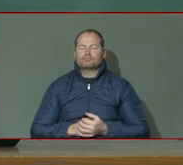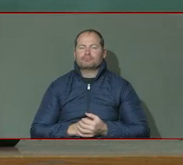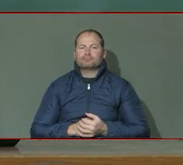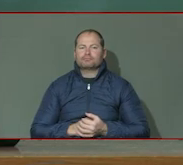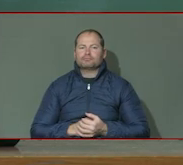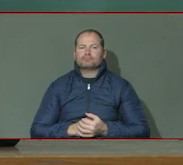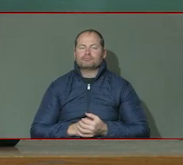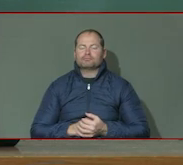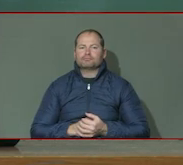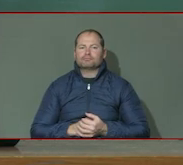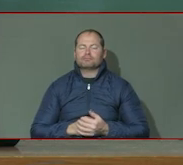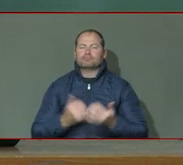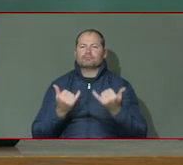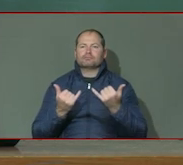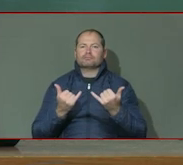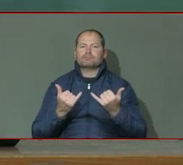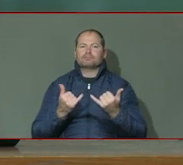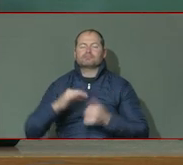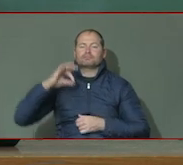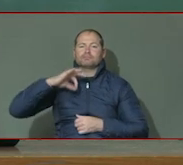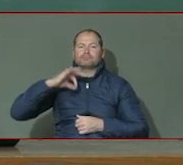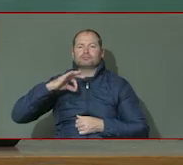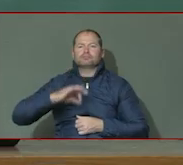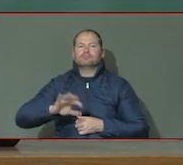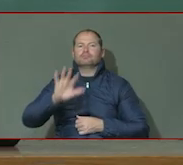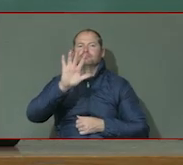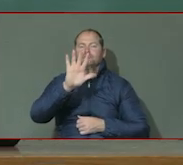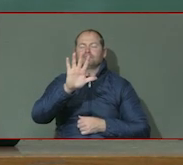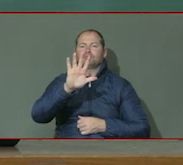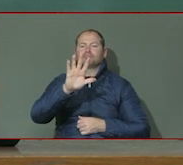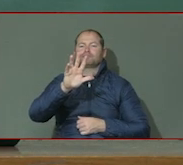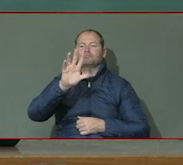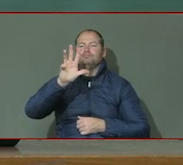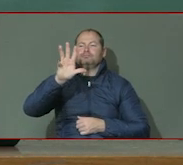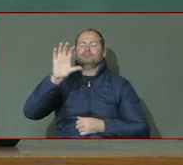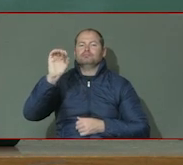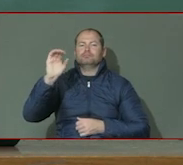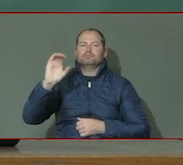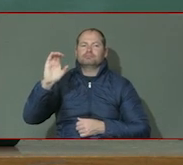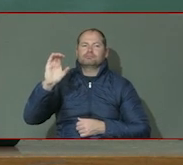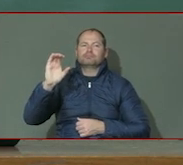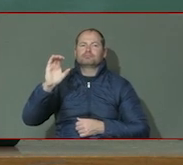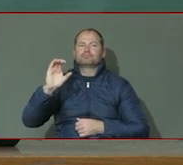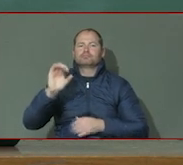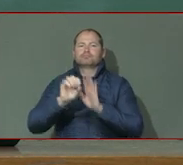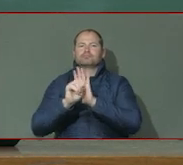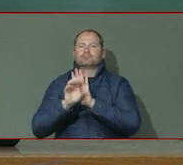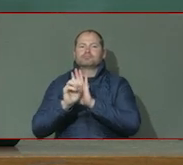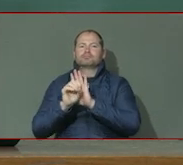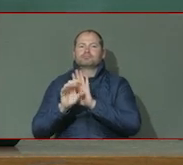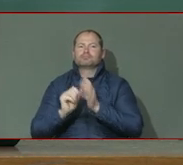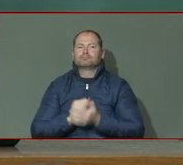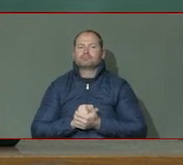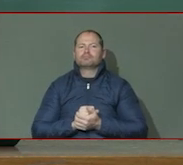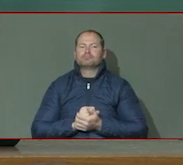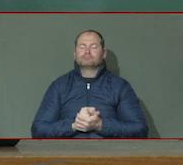if we put that earnings per share, the 590 cents, on the market price, which is